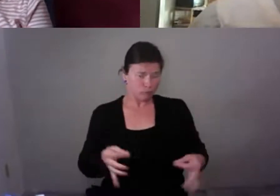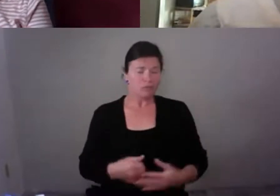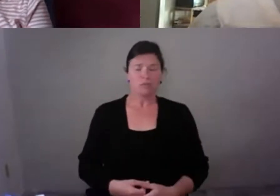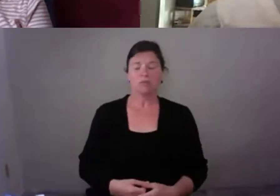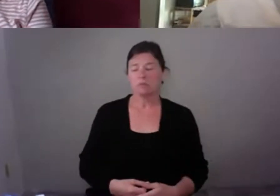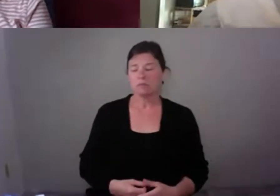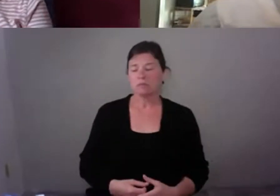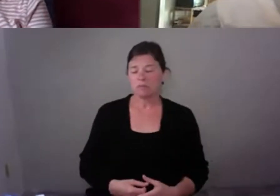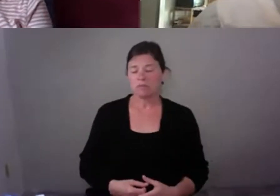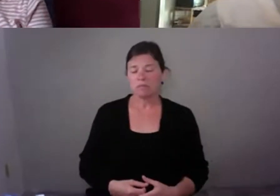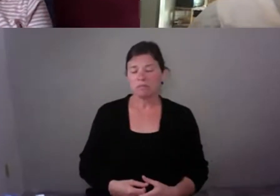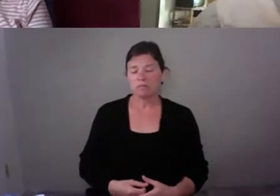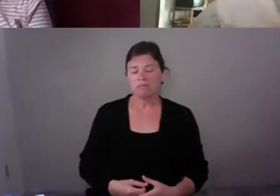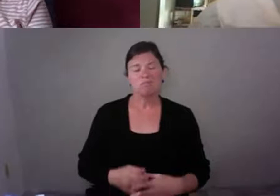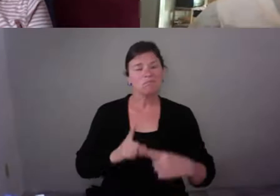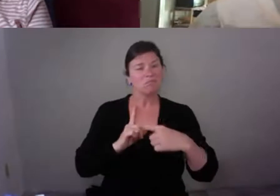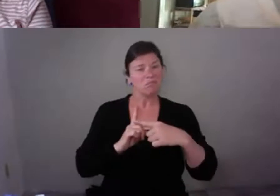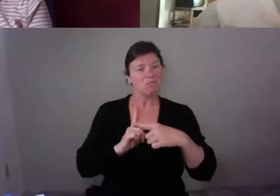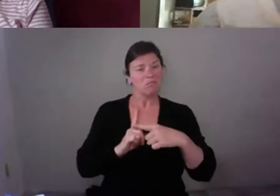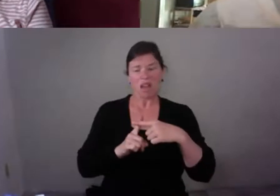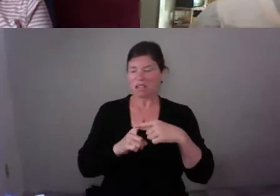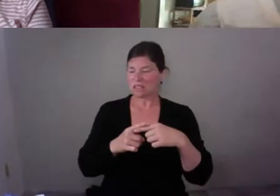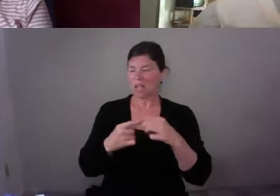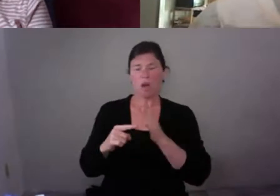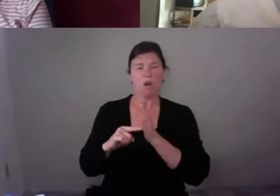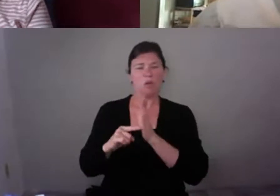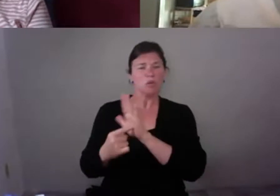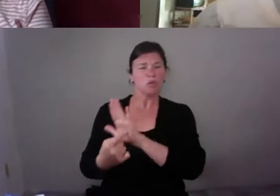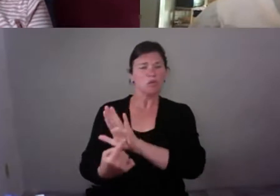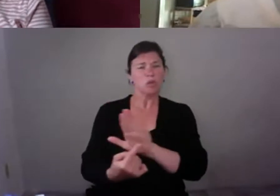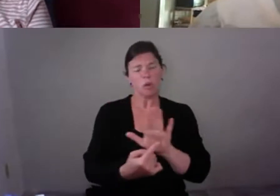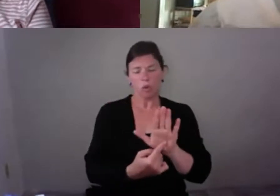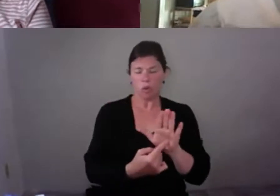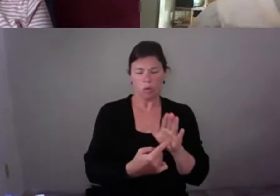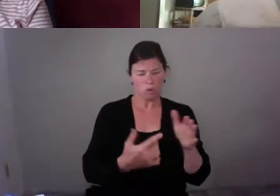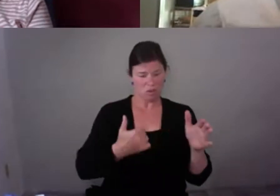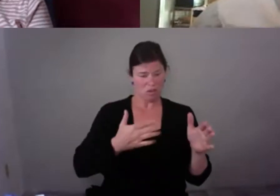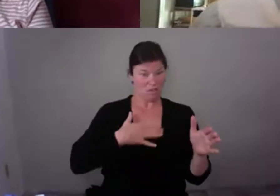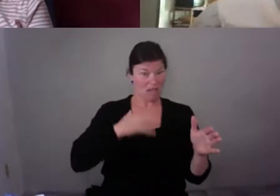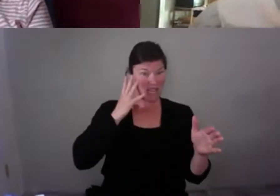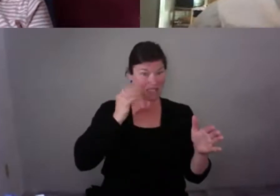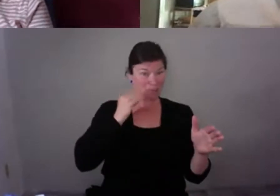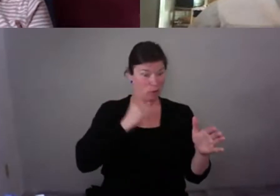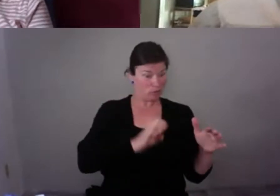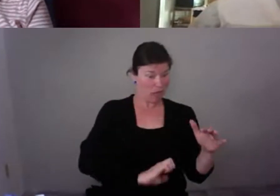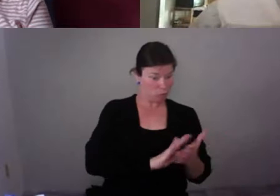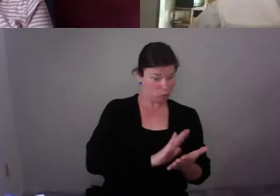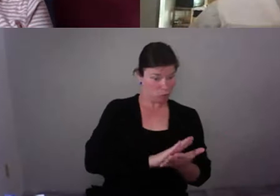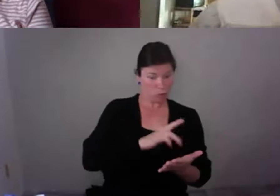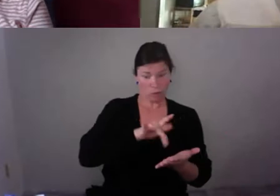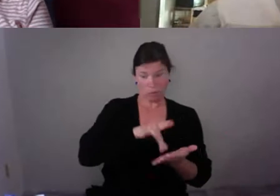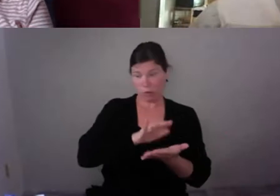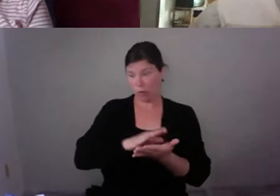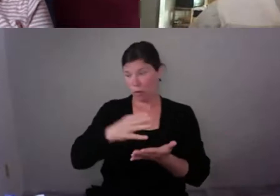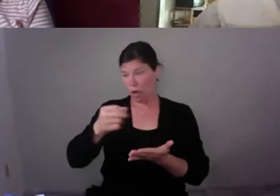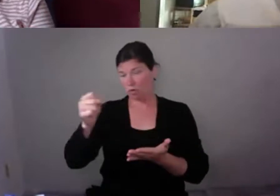like have opened many doors of elementary through college and now working